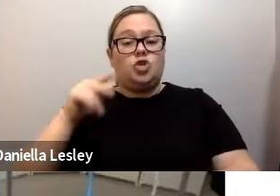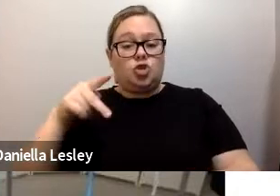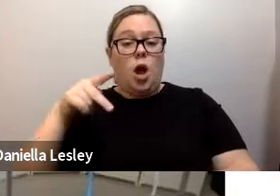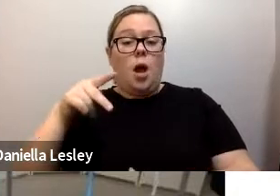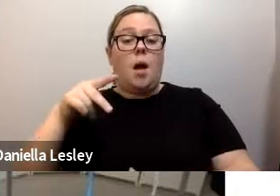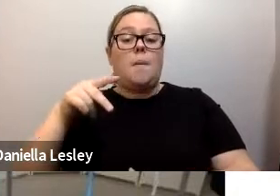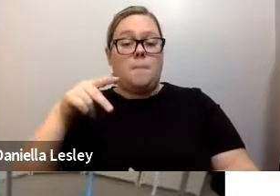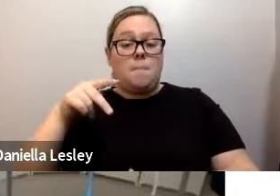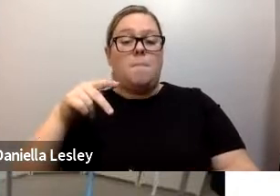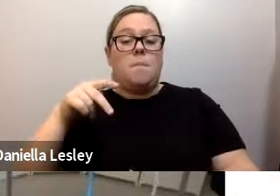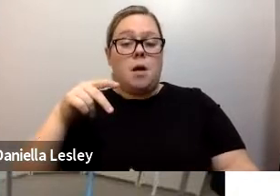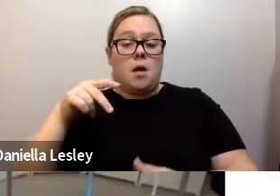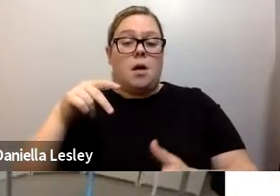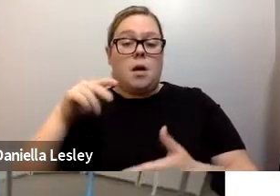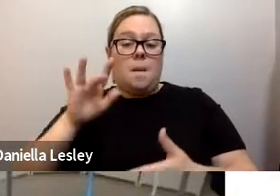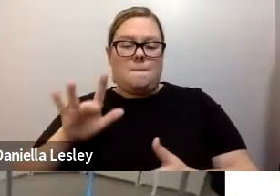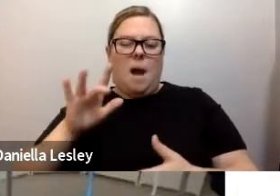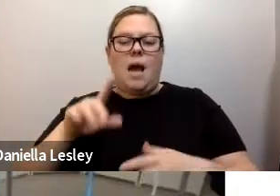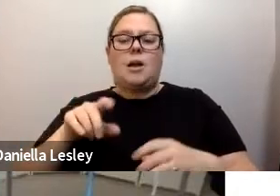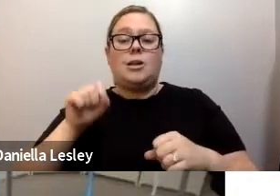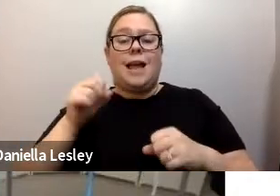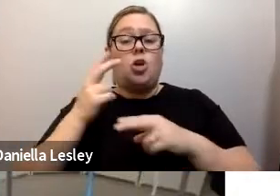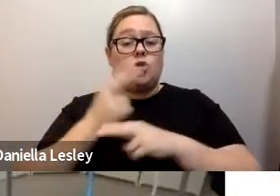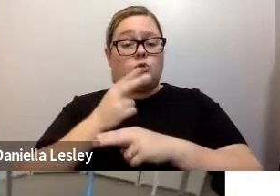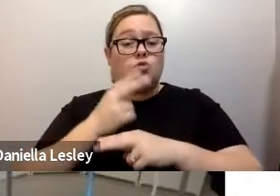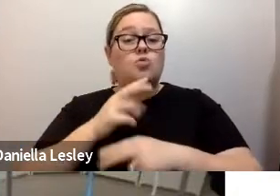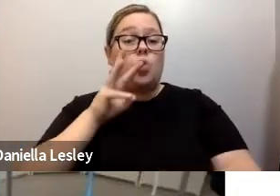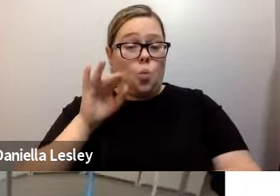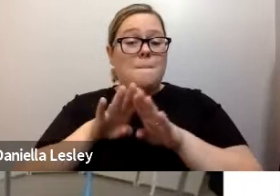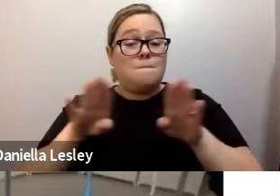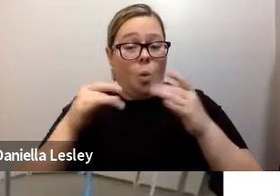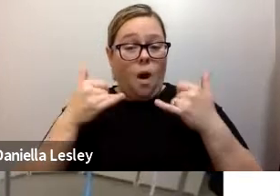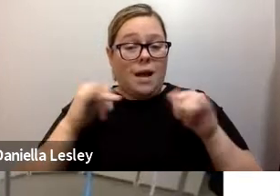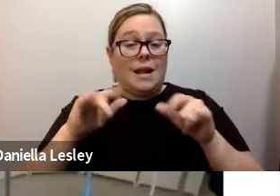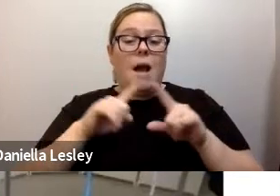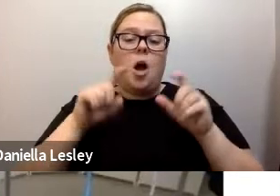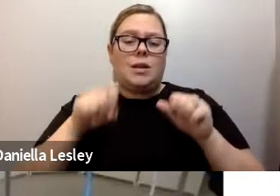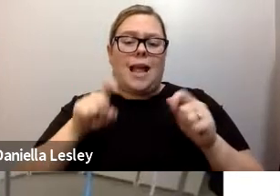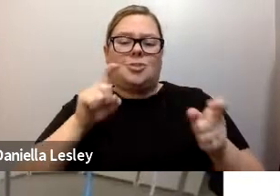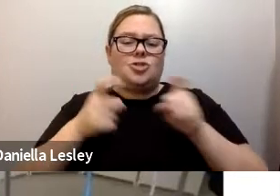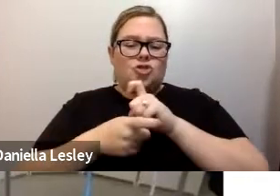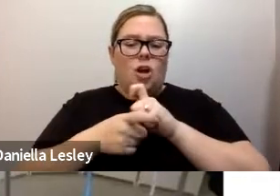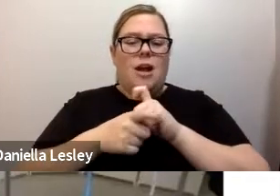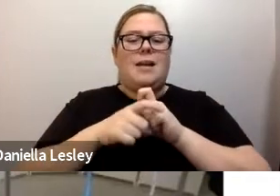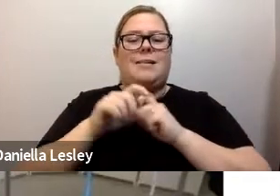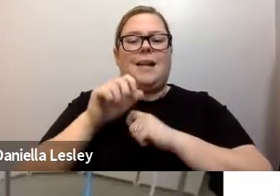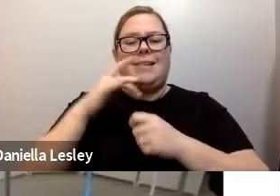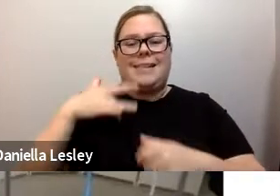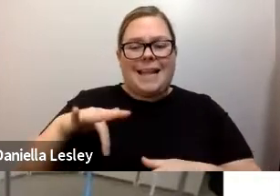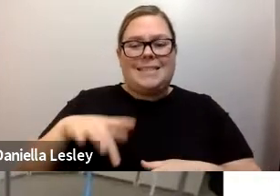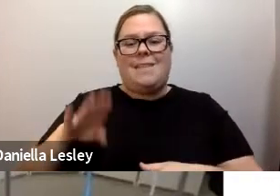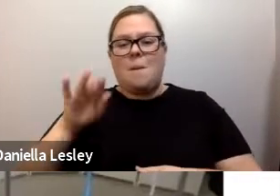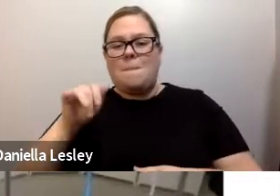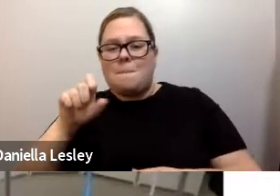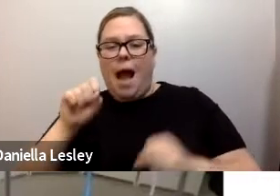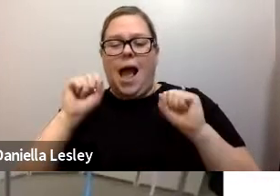board's basic features. It only worked on the Wii video game, but you could adjust sensitivity and bias and jumping and things like